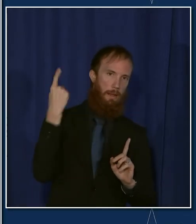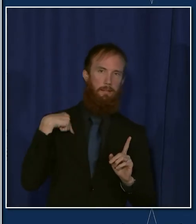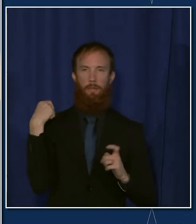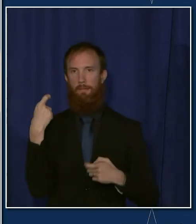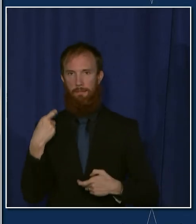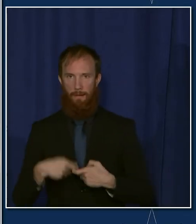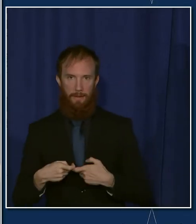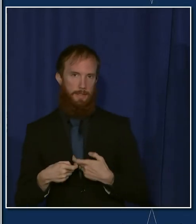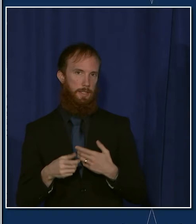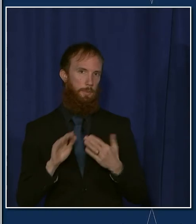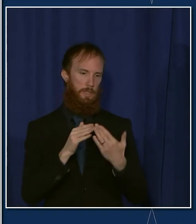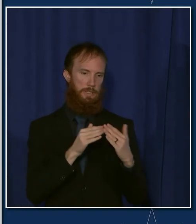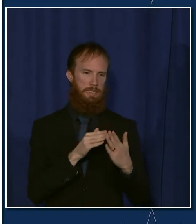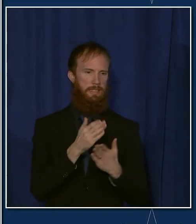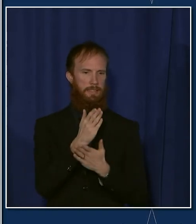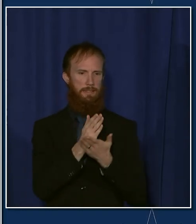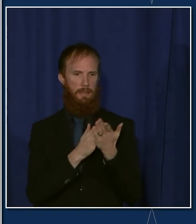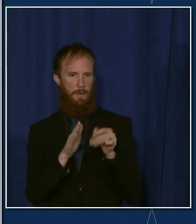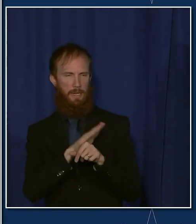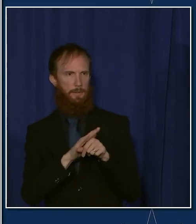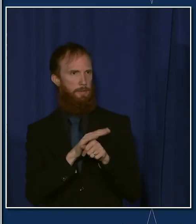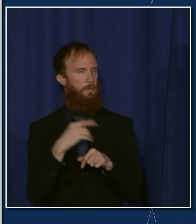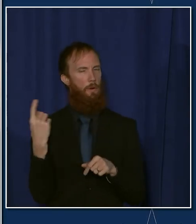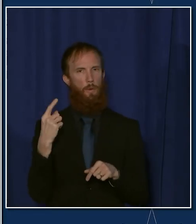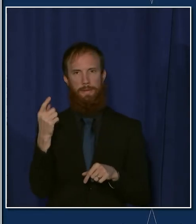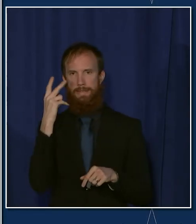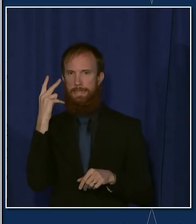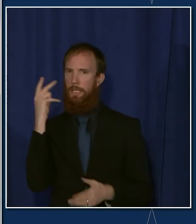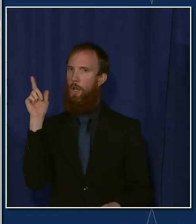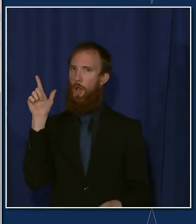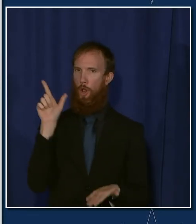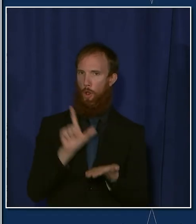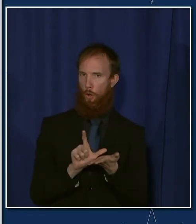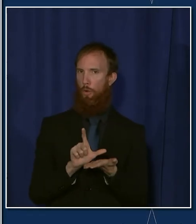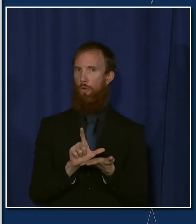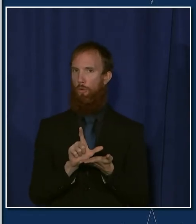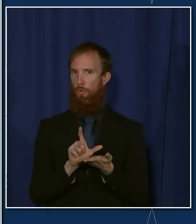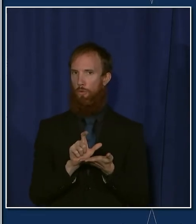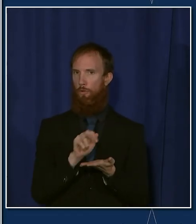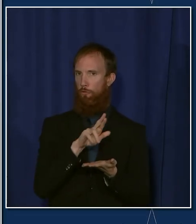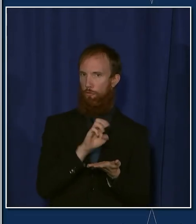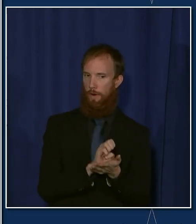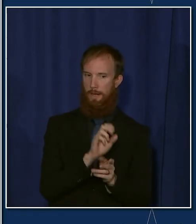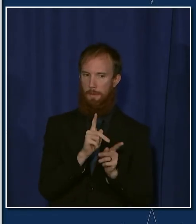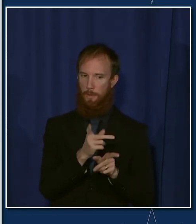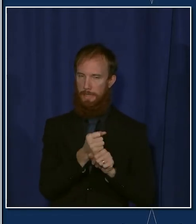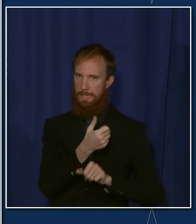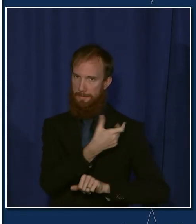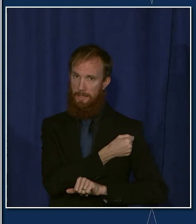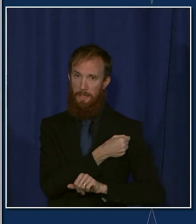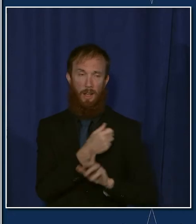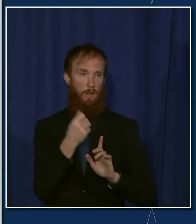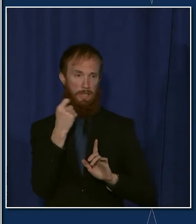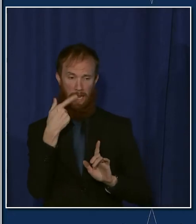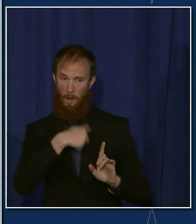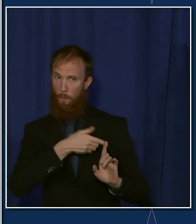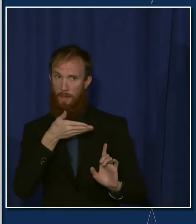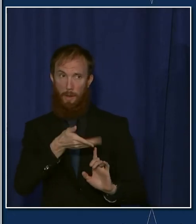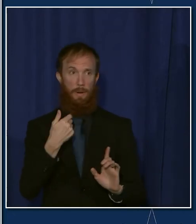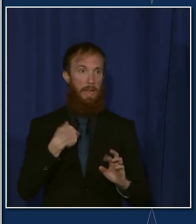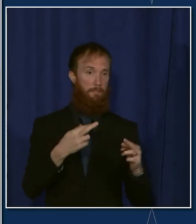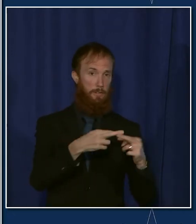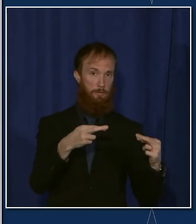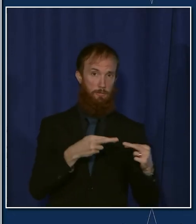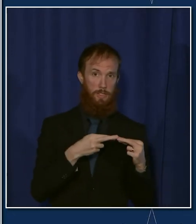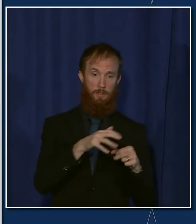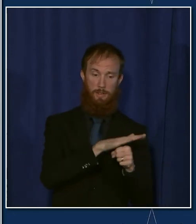there's certain areas that we always have had lower vaccination rates. By the way, it's not because we don't have presence there. We have our regional sites, we have our